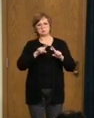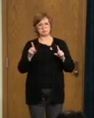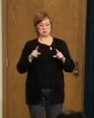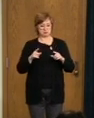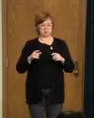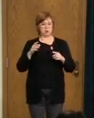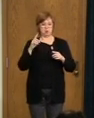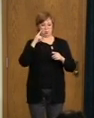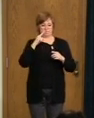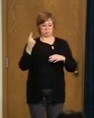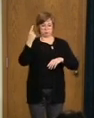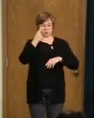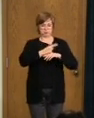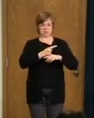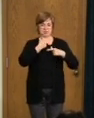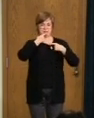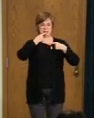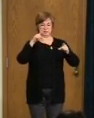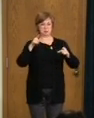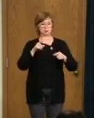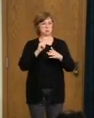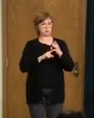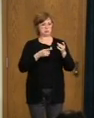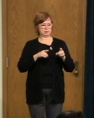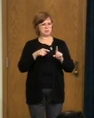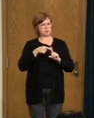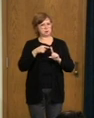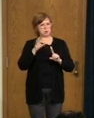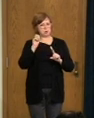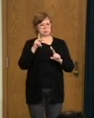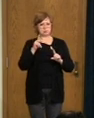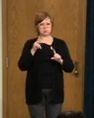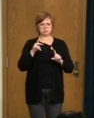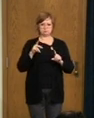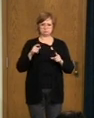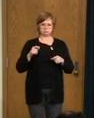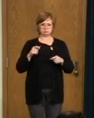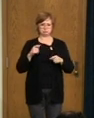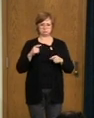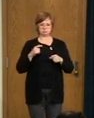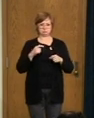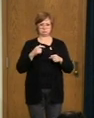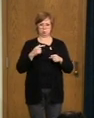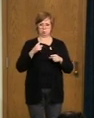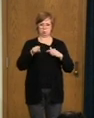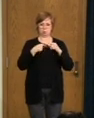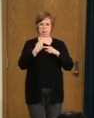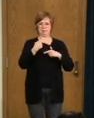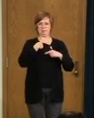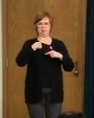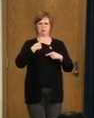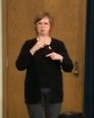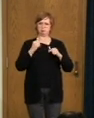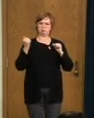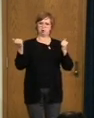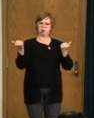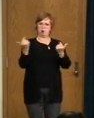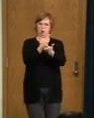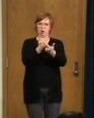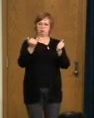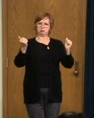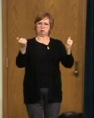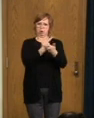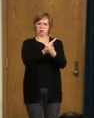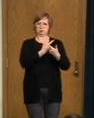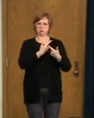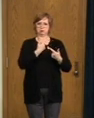here today, I would say this is on all of us across, and it isn't that we have